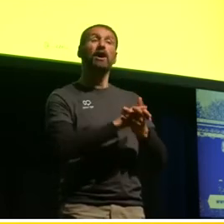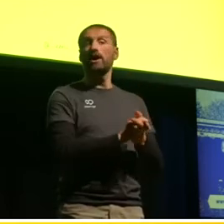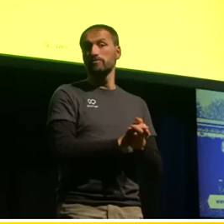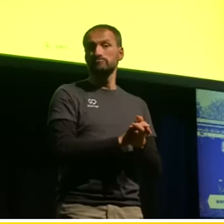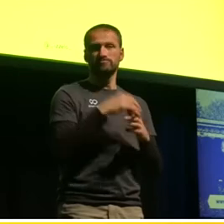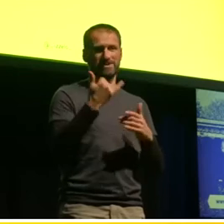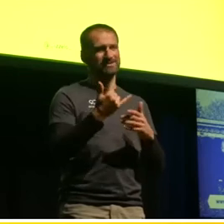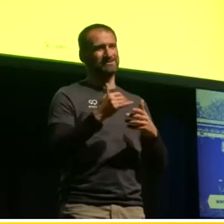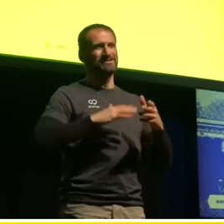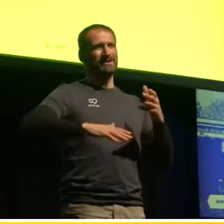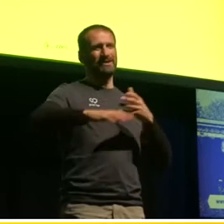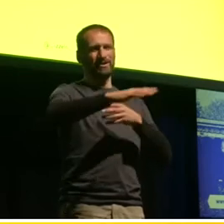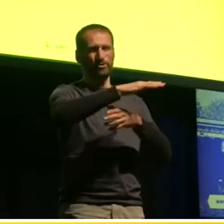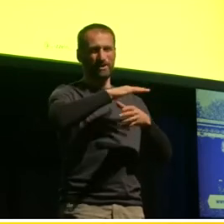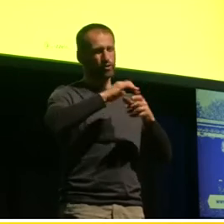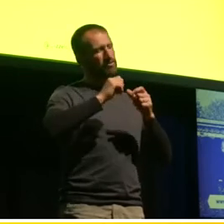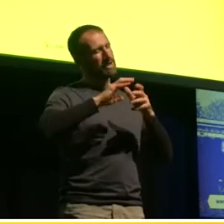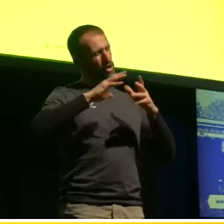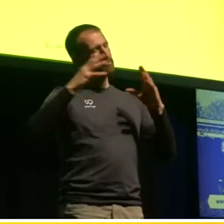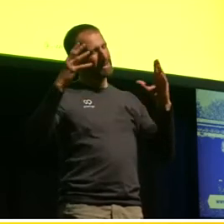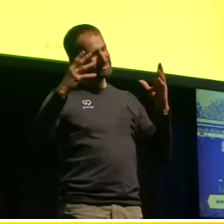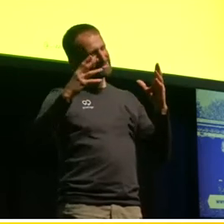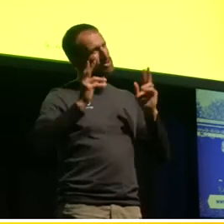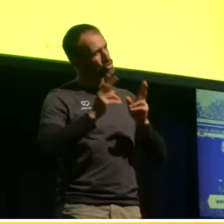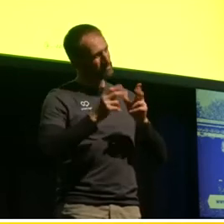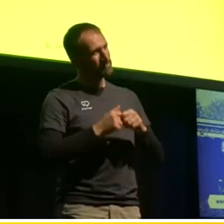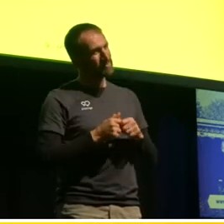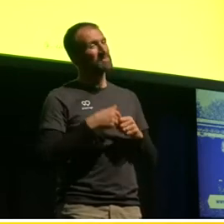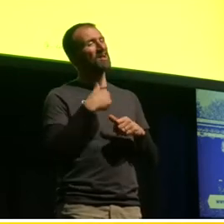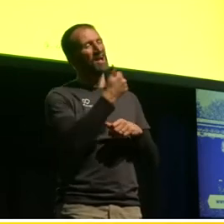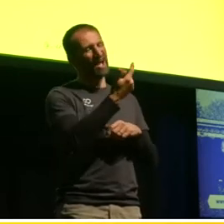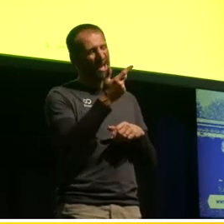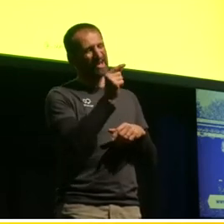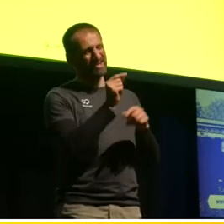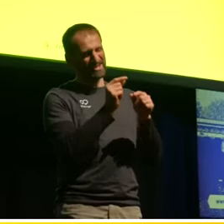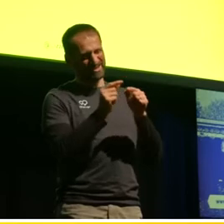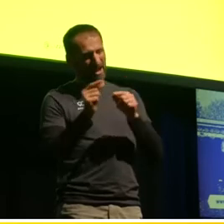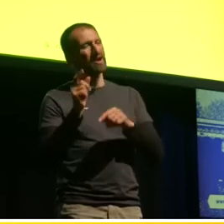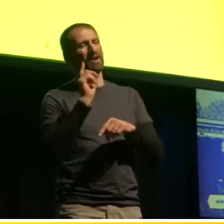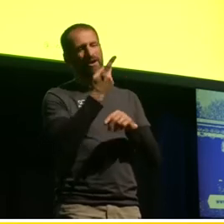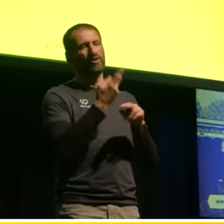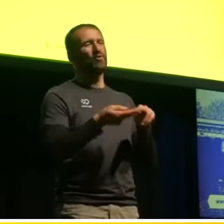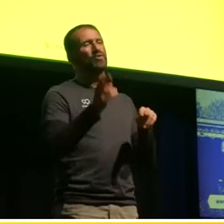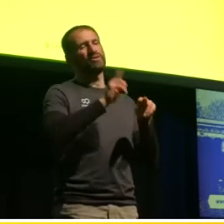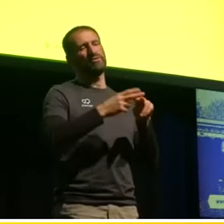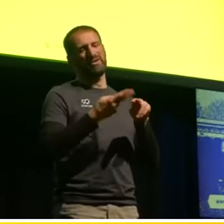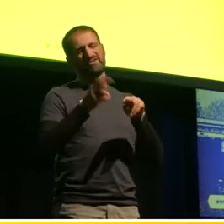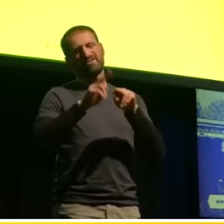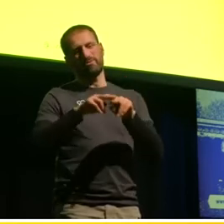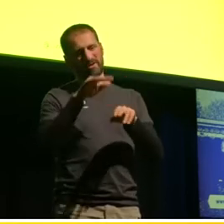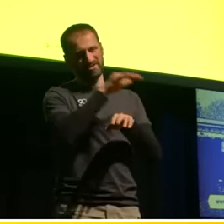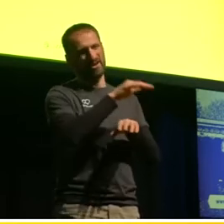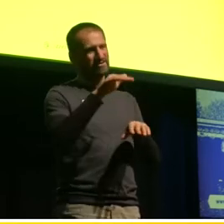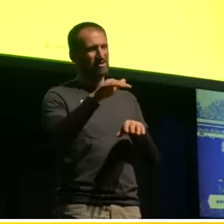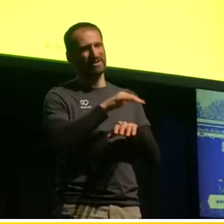complex environment. That's true. We have redundancy in some parts. As you have those micro parts, they need to have a